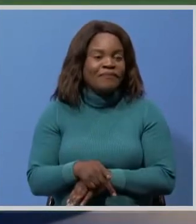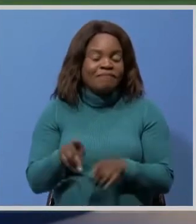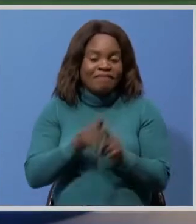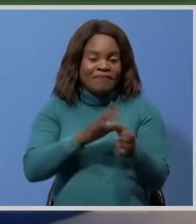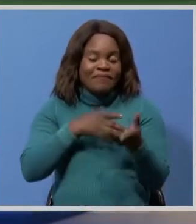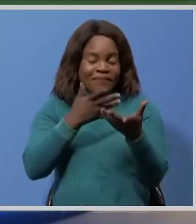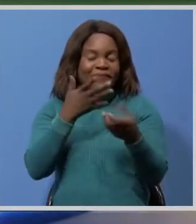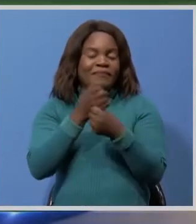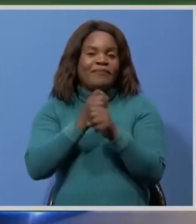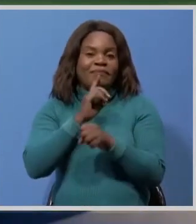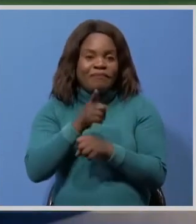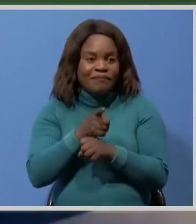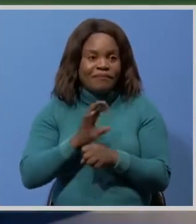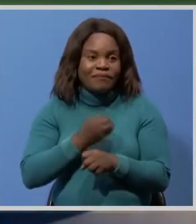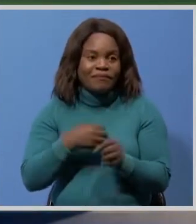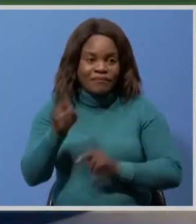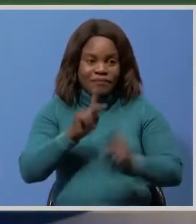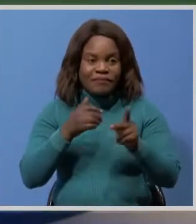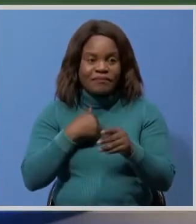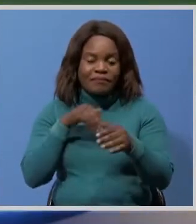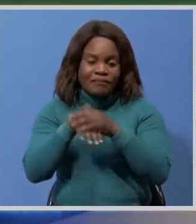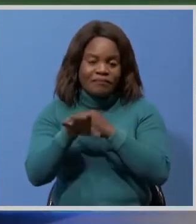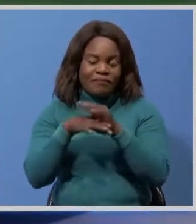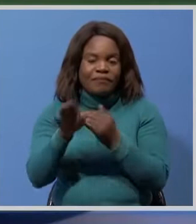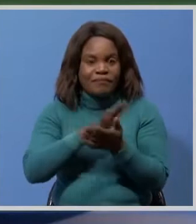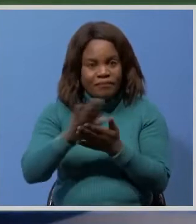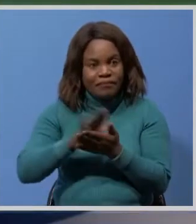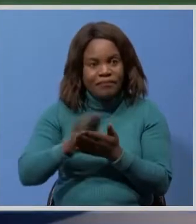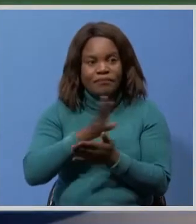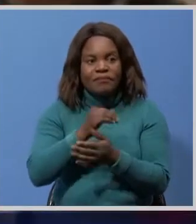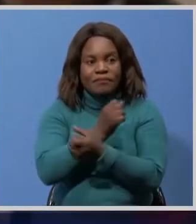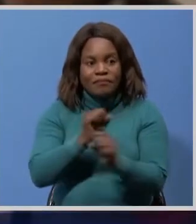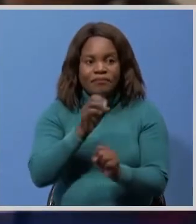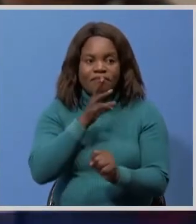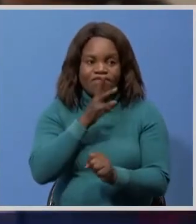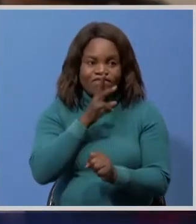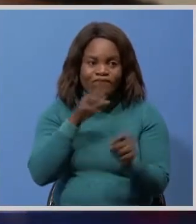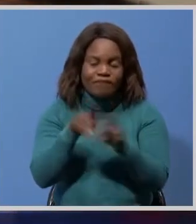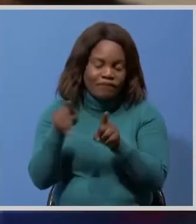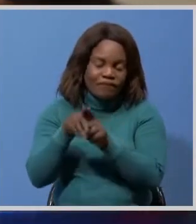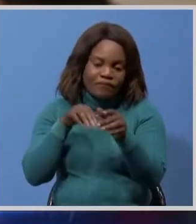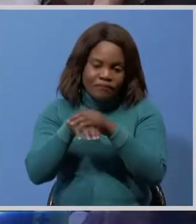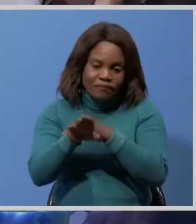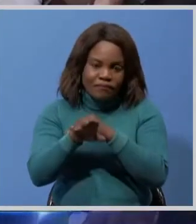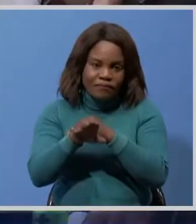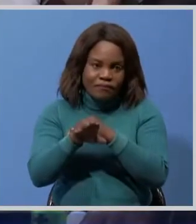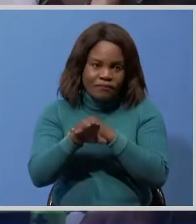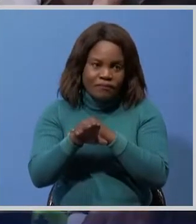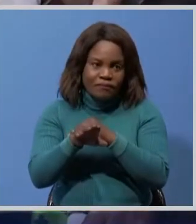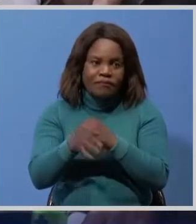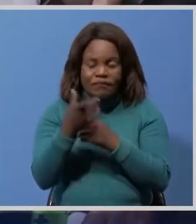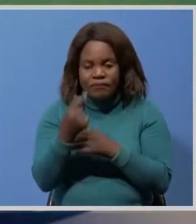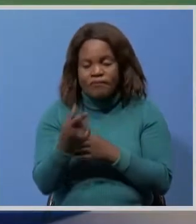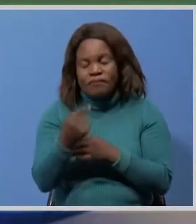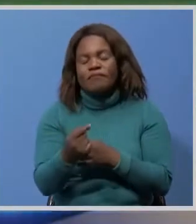to ensuring our people have access to clean and safe water, as well as access to adequate sanitation.